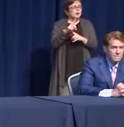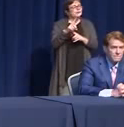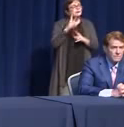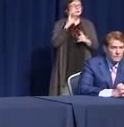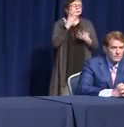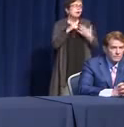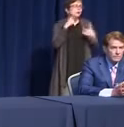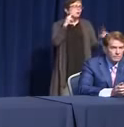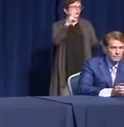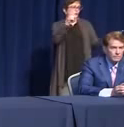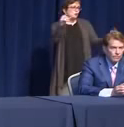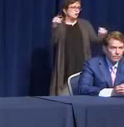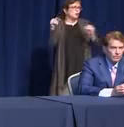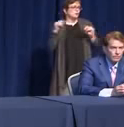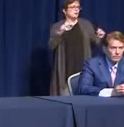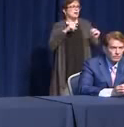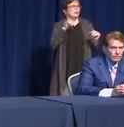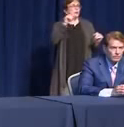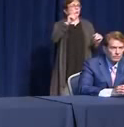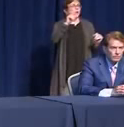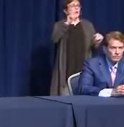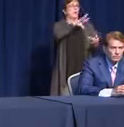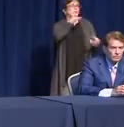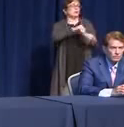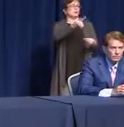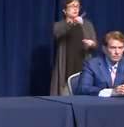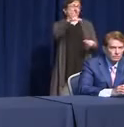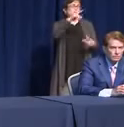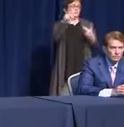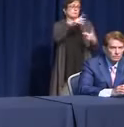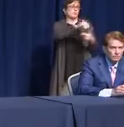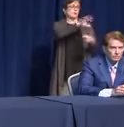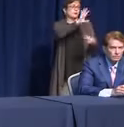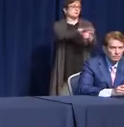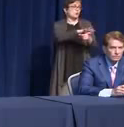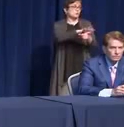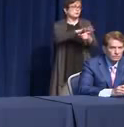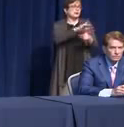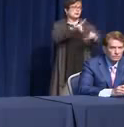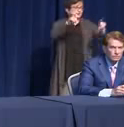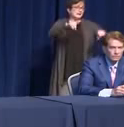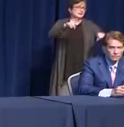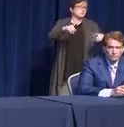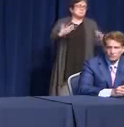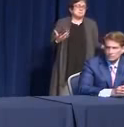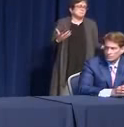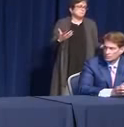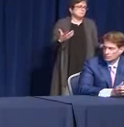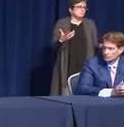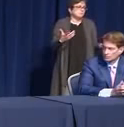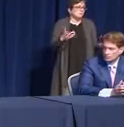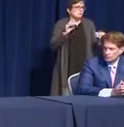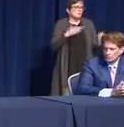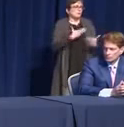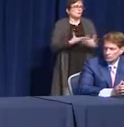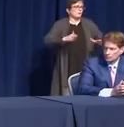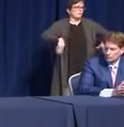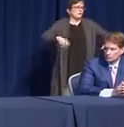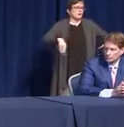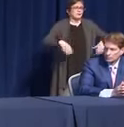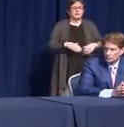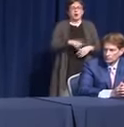been exposed and were being tested. We can't confirm that. I would just say this: Ocean County has a total of